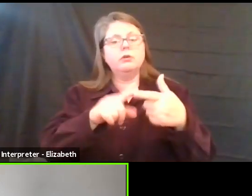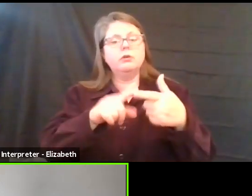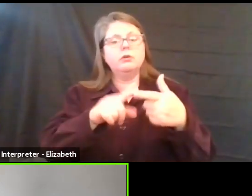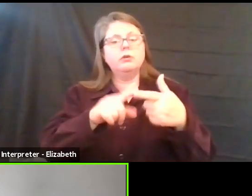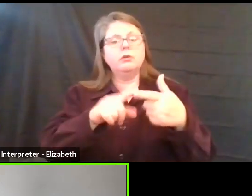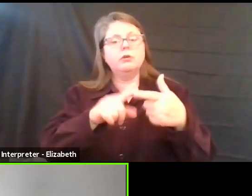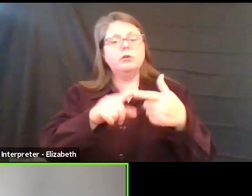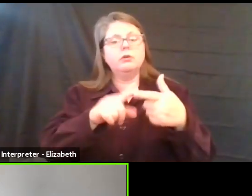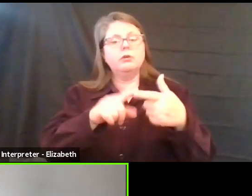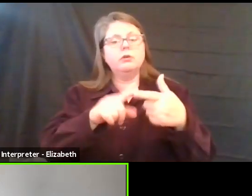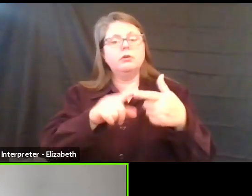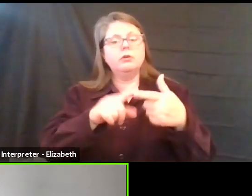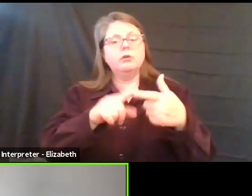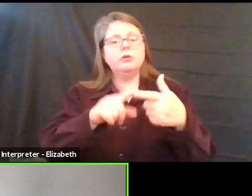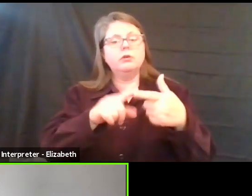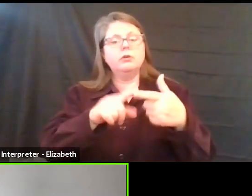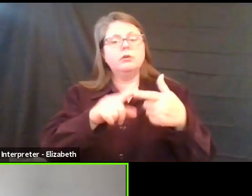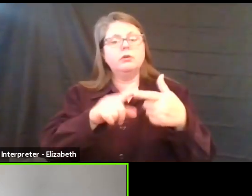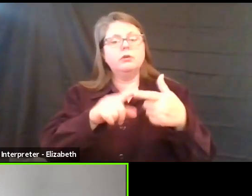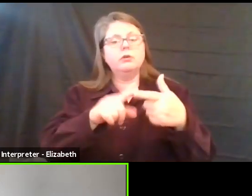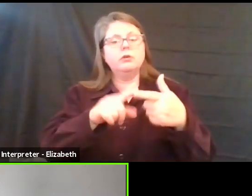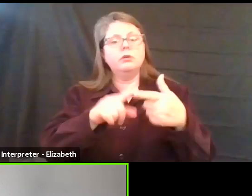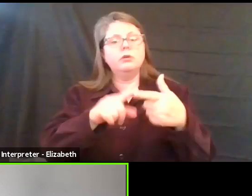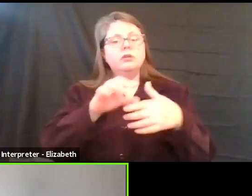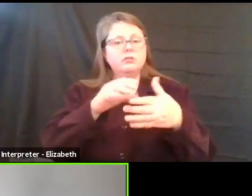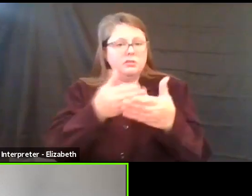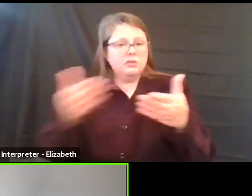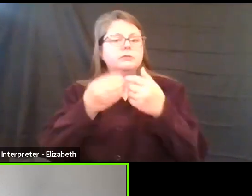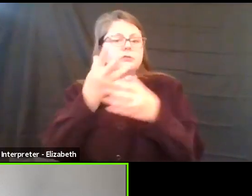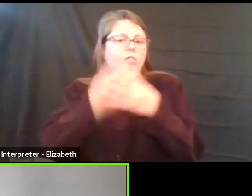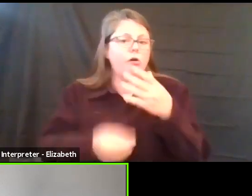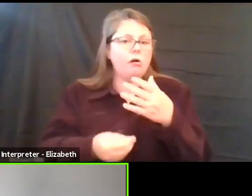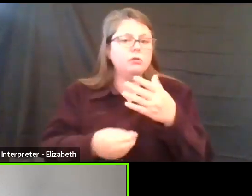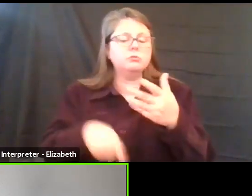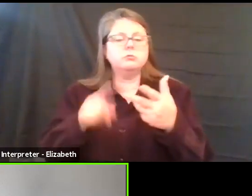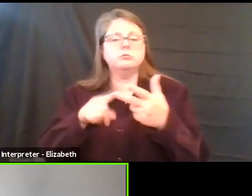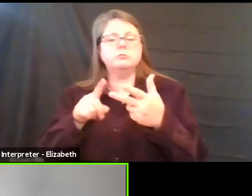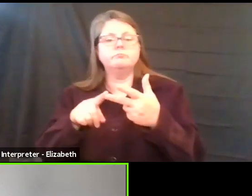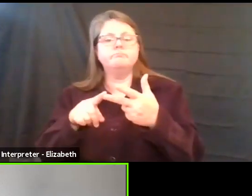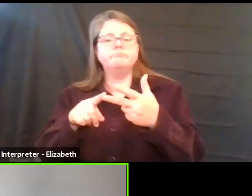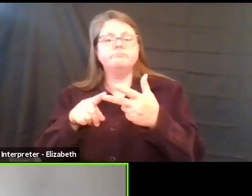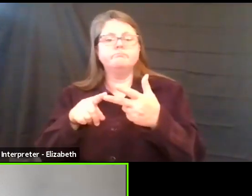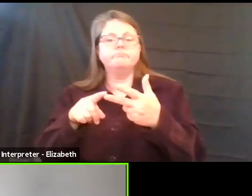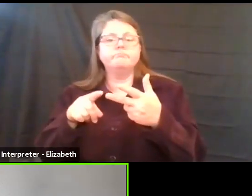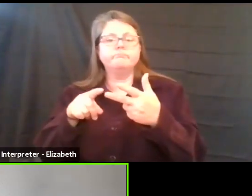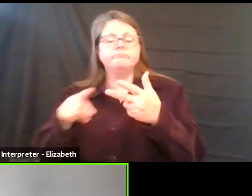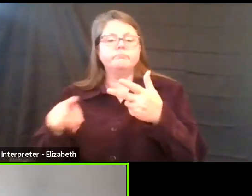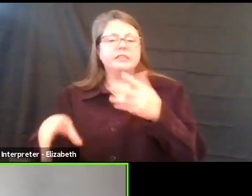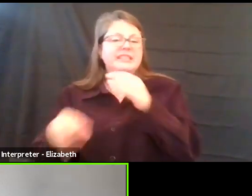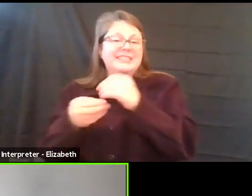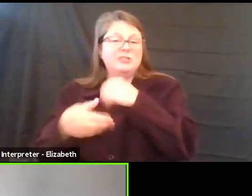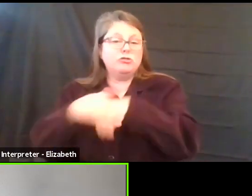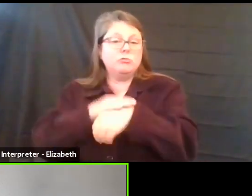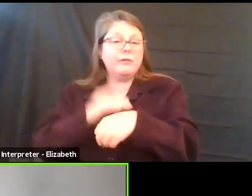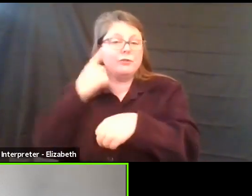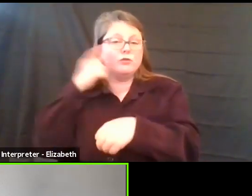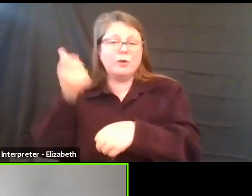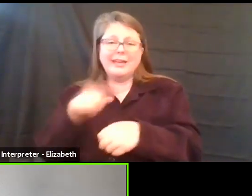and additional living expense. And ALE covers any increased expenses that you may